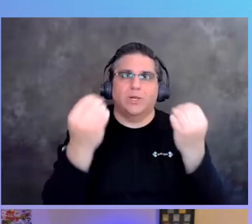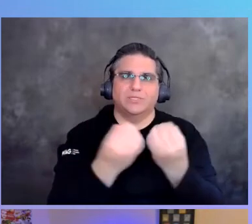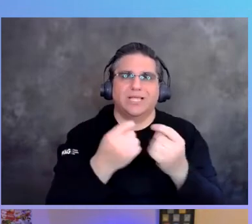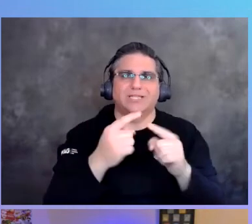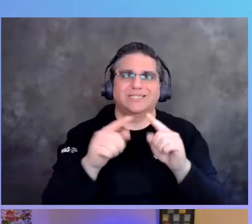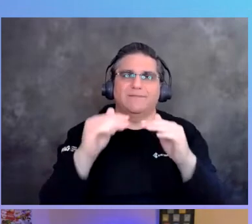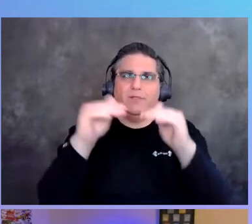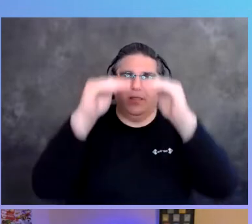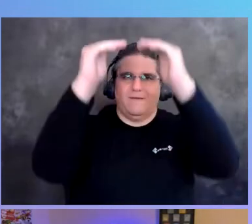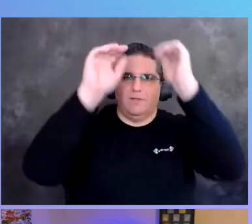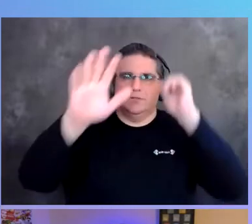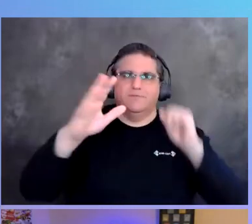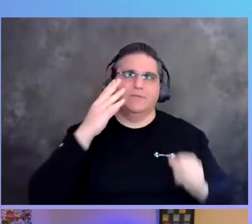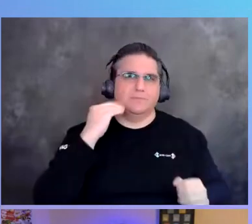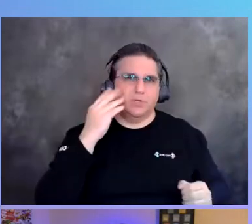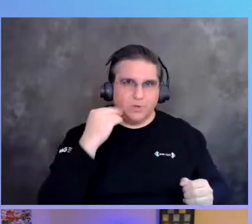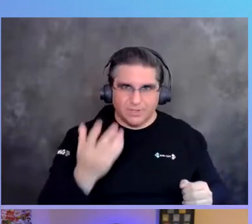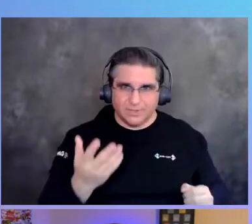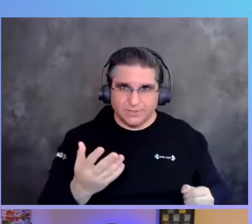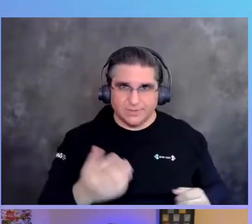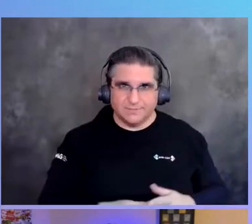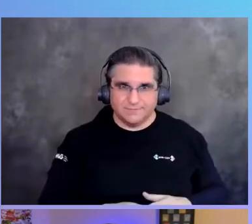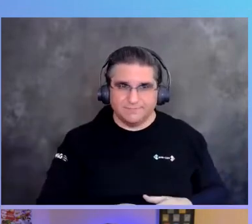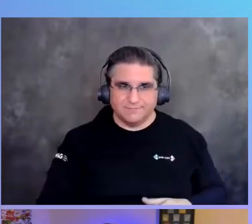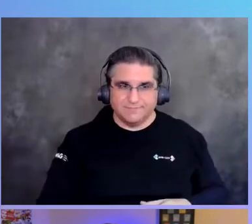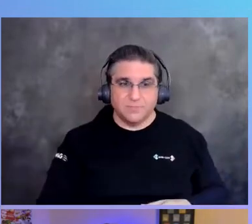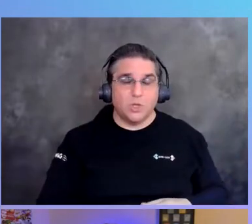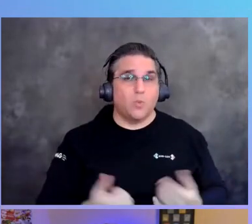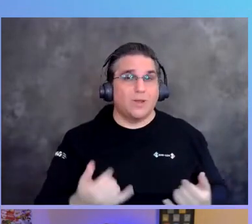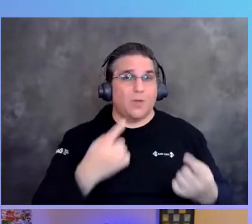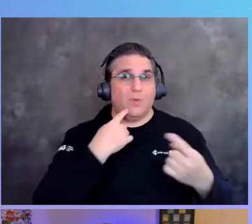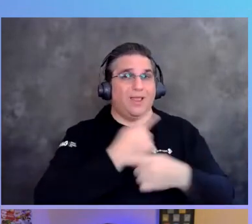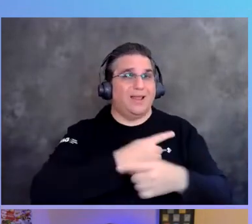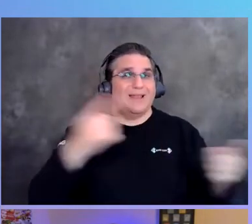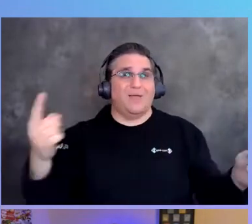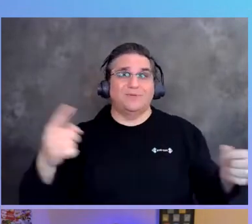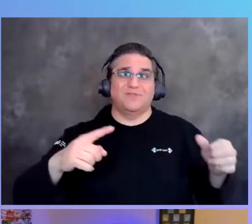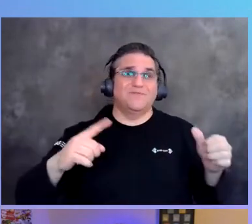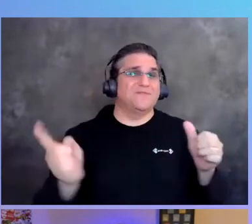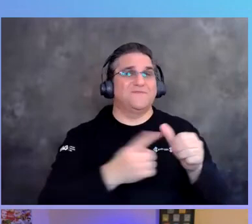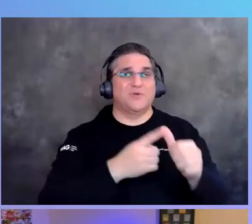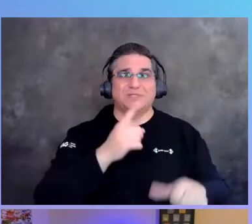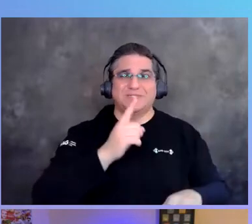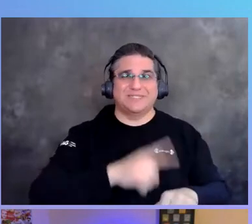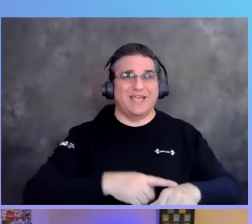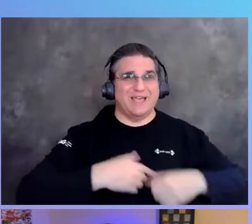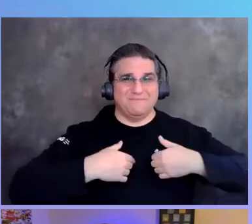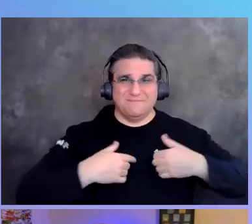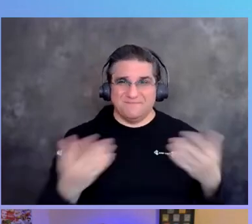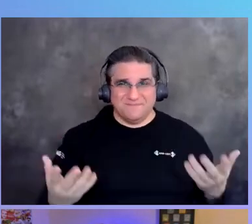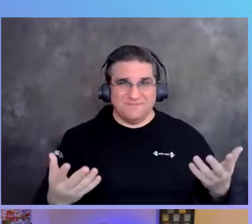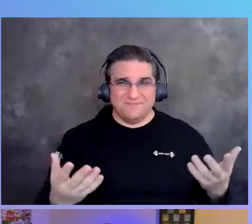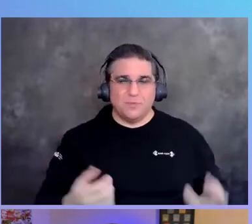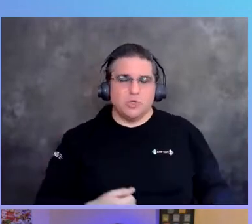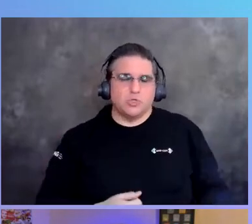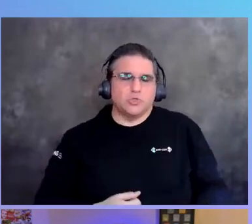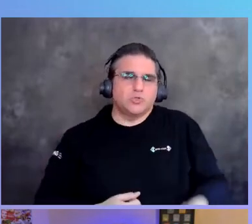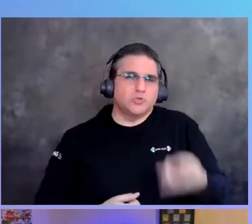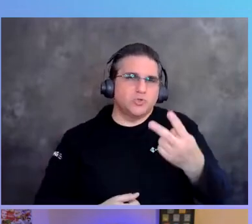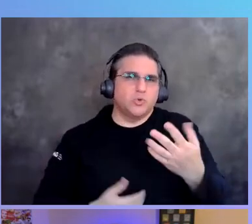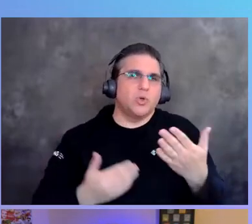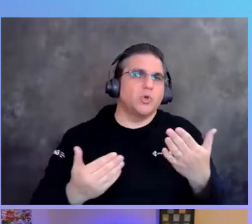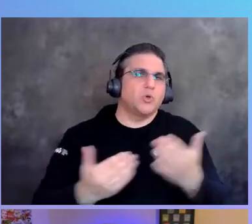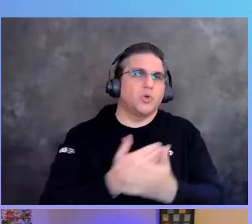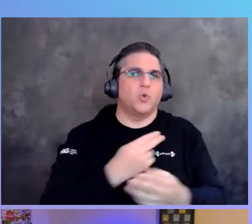accessibility journey. So announcing for the very first time, we're here to announce 2 brand new